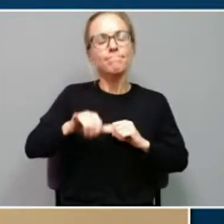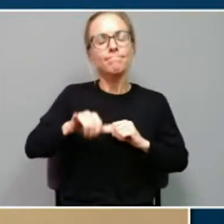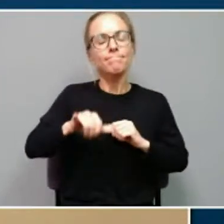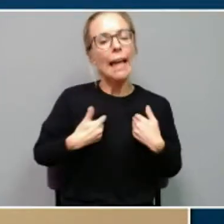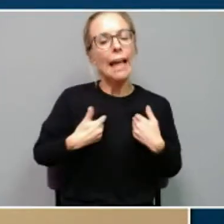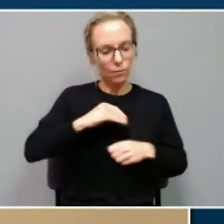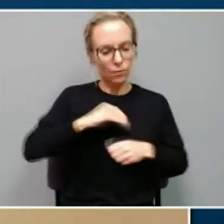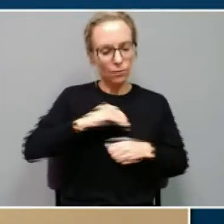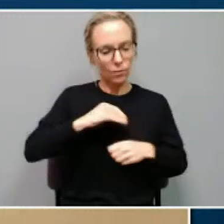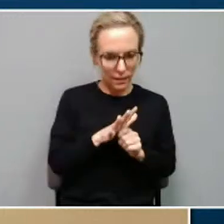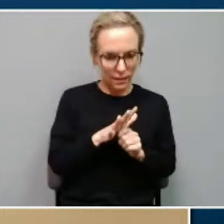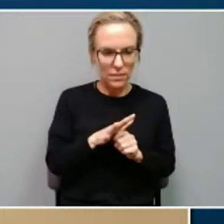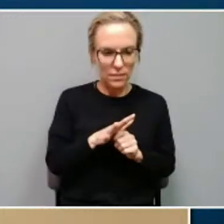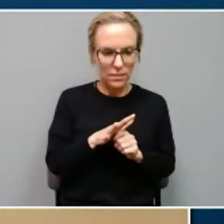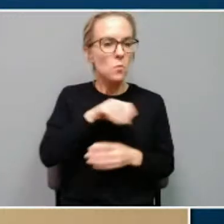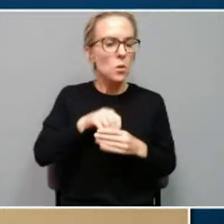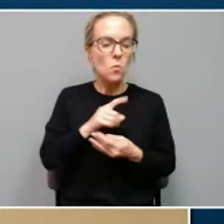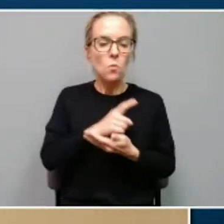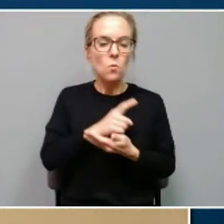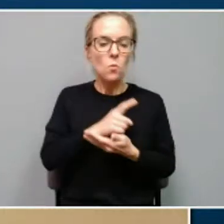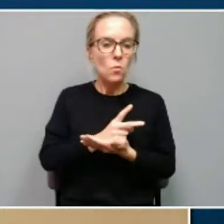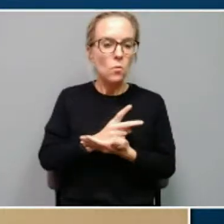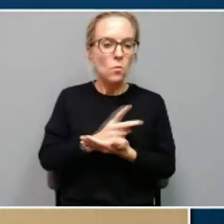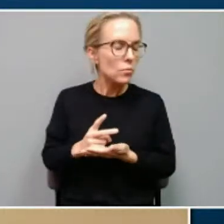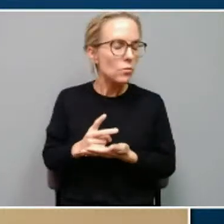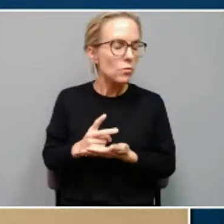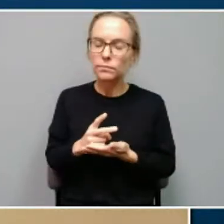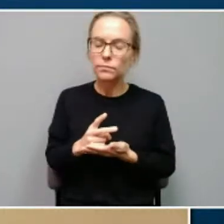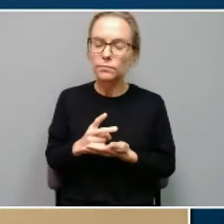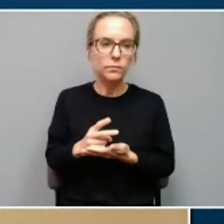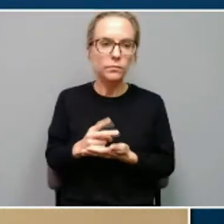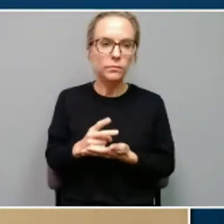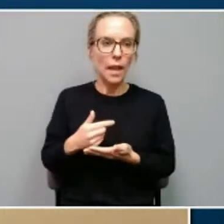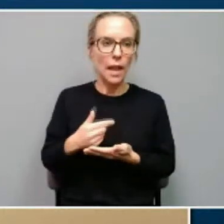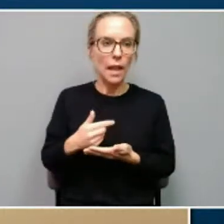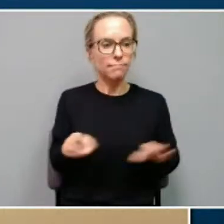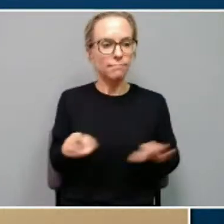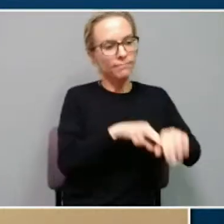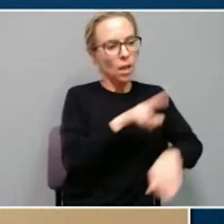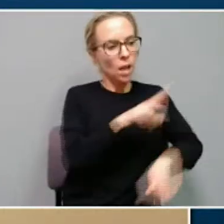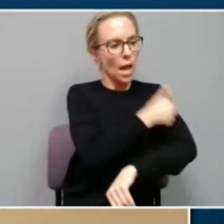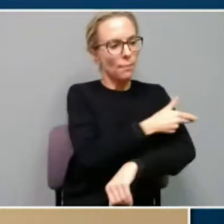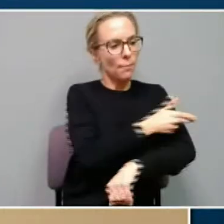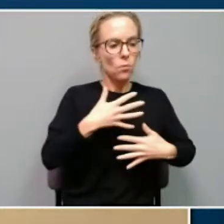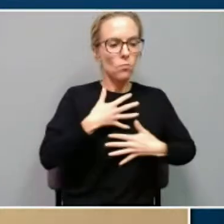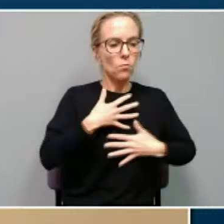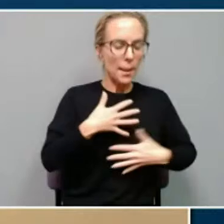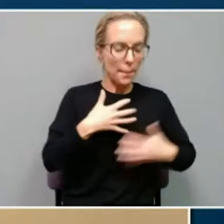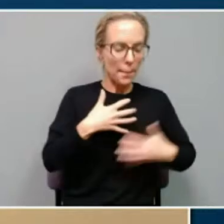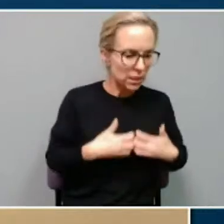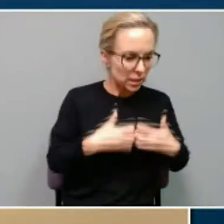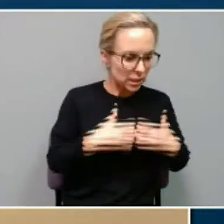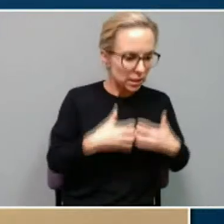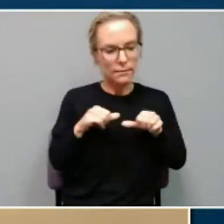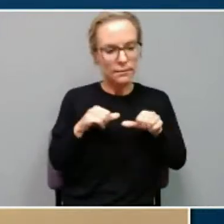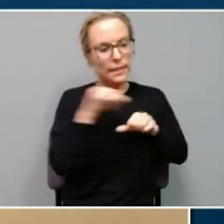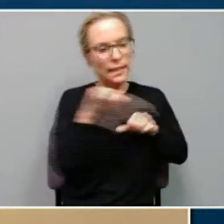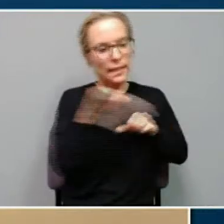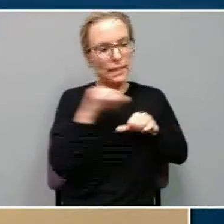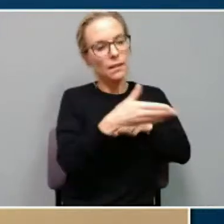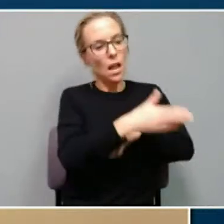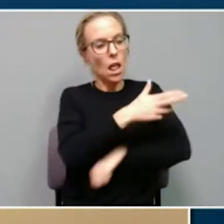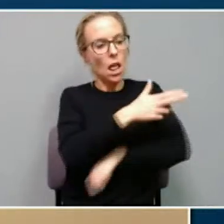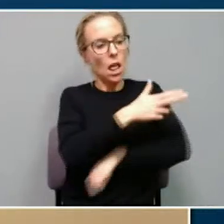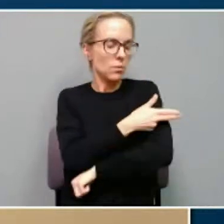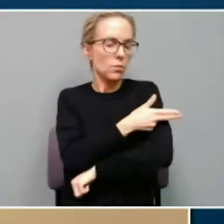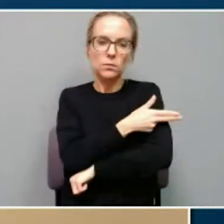Within a couple of weeks, I was on a ventilator. I stayed in the hospital